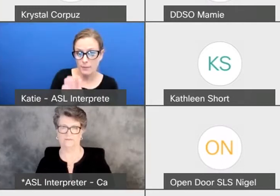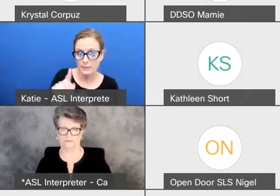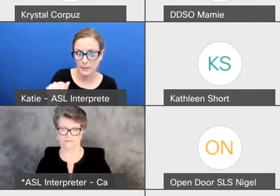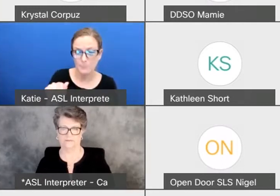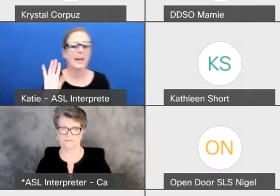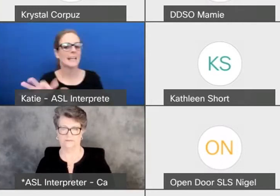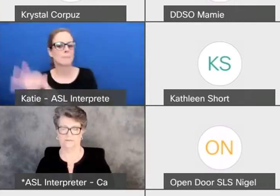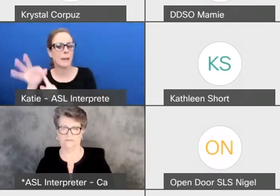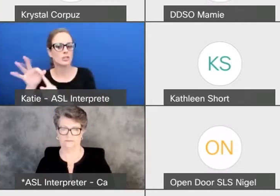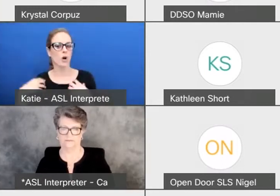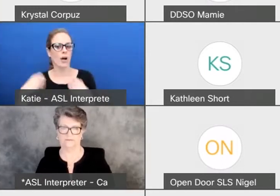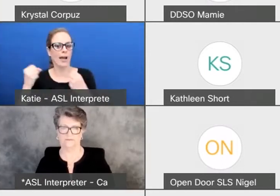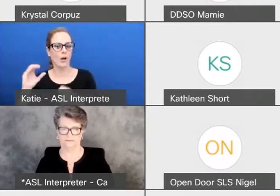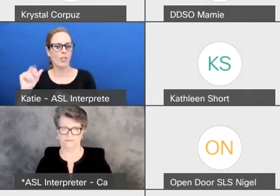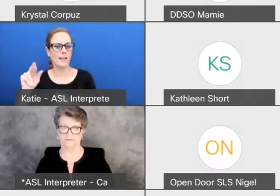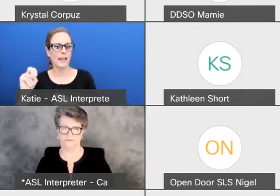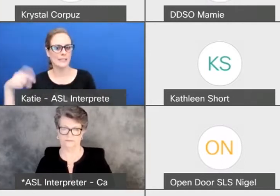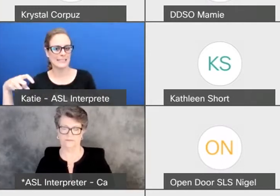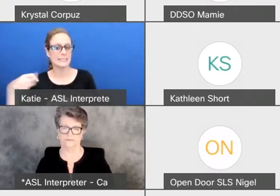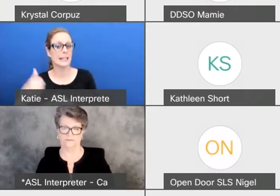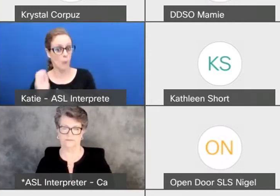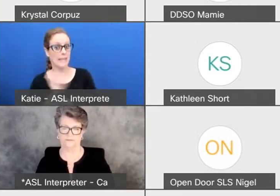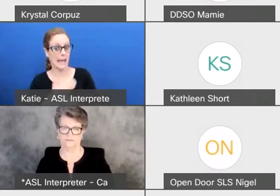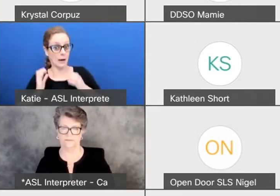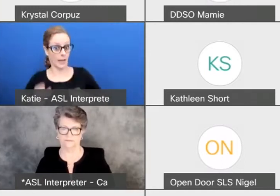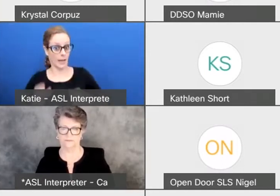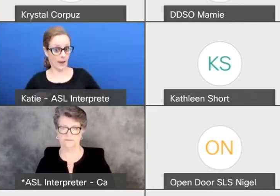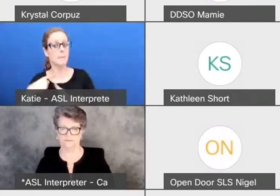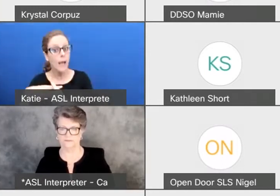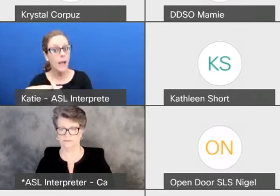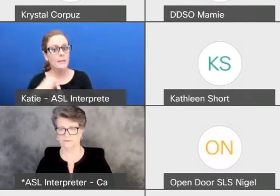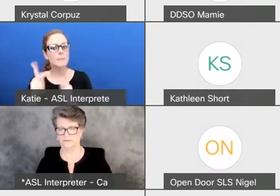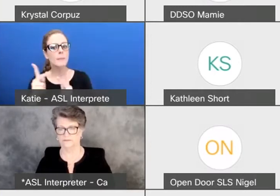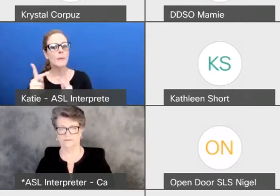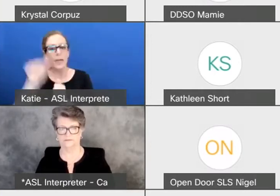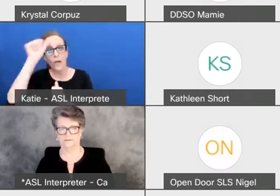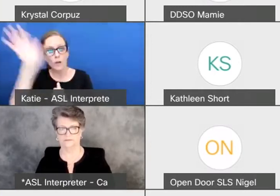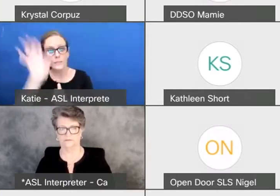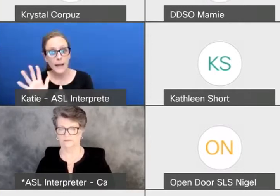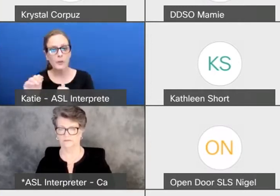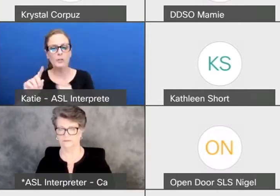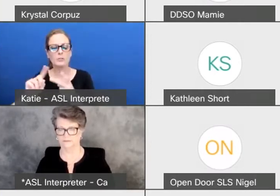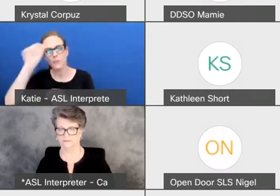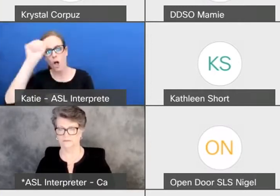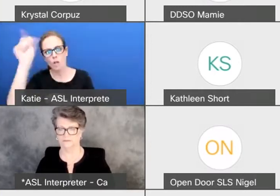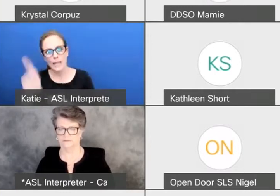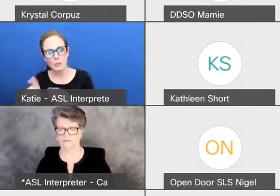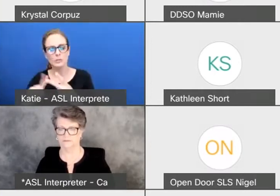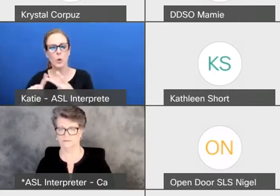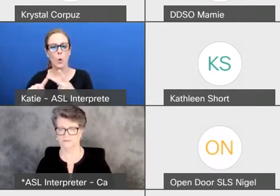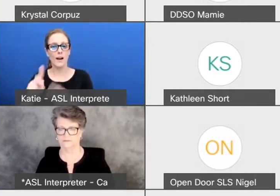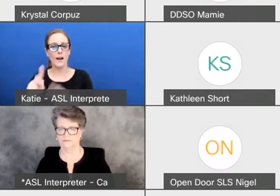healthcare needs. So not only will it help our clients, but also people with Alzheimer's or mental health issues, or our veterans, or other people with